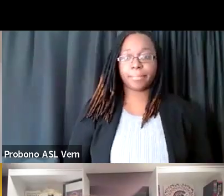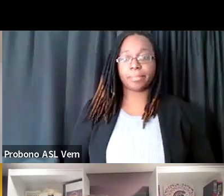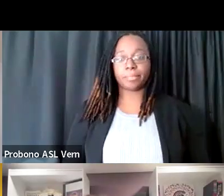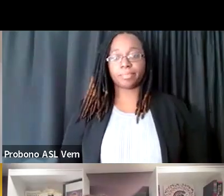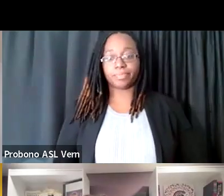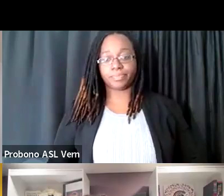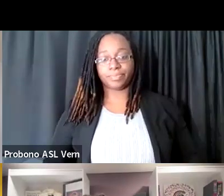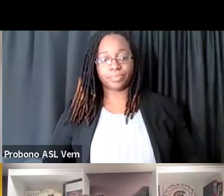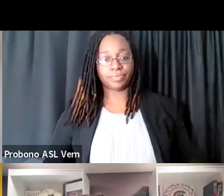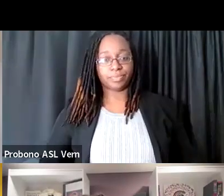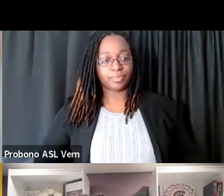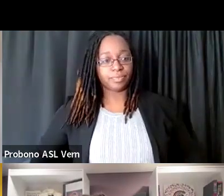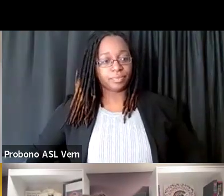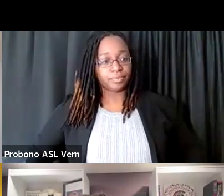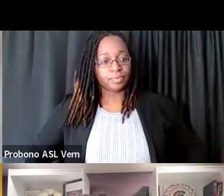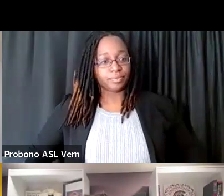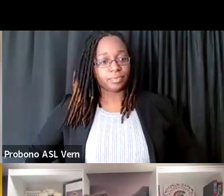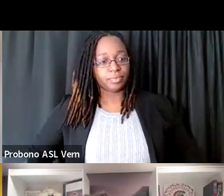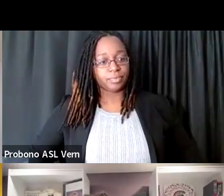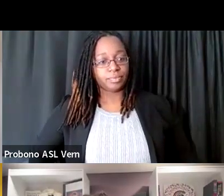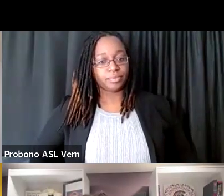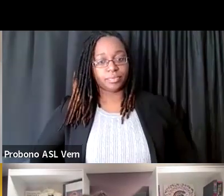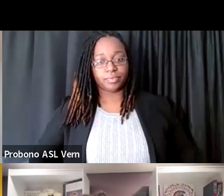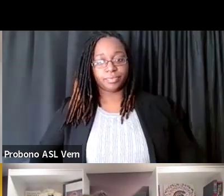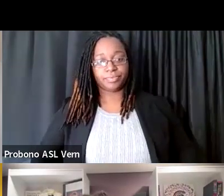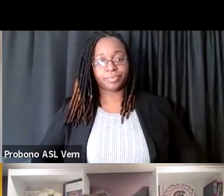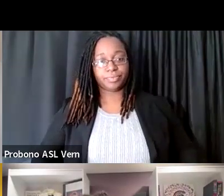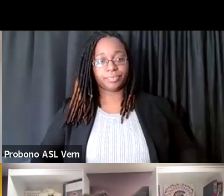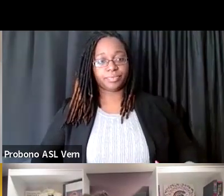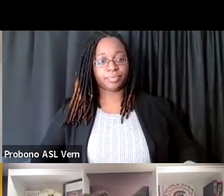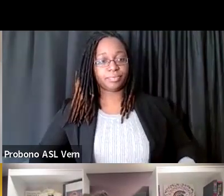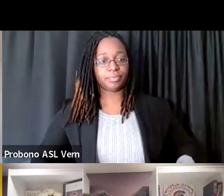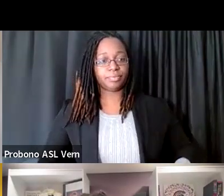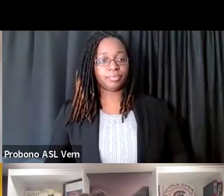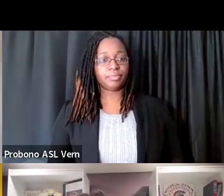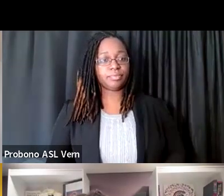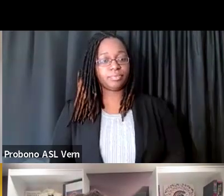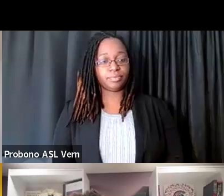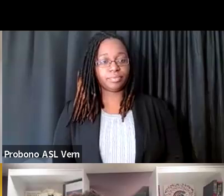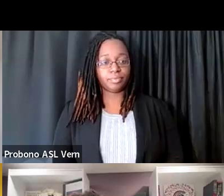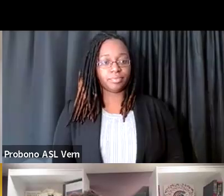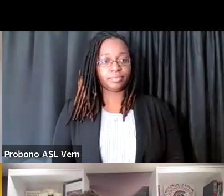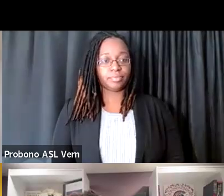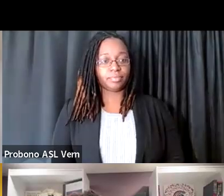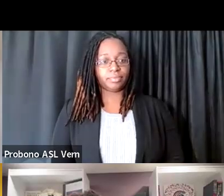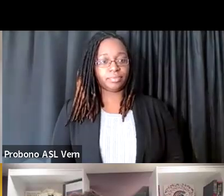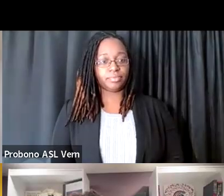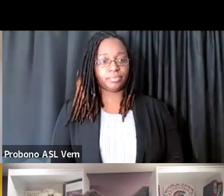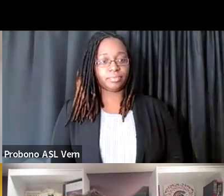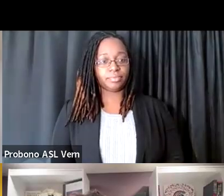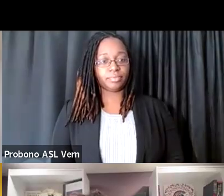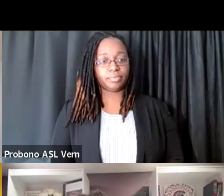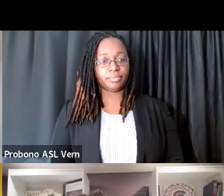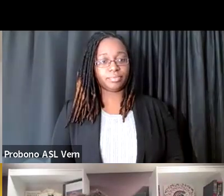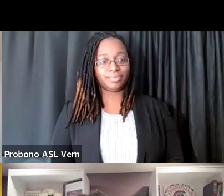for me on a narrative level of making sure we're all telling the same story. Can